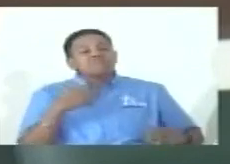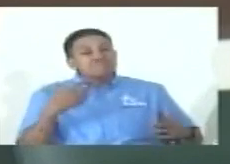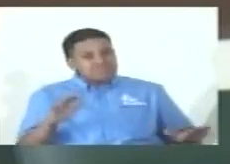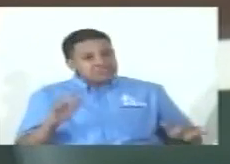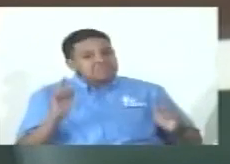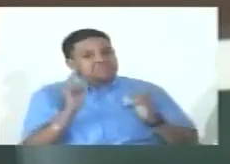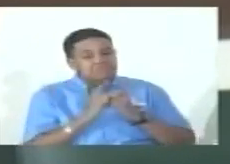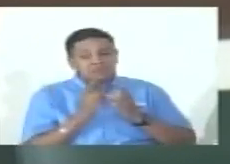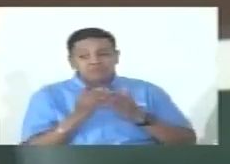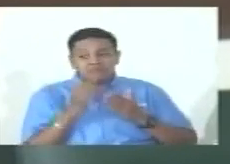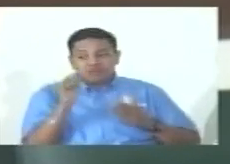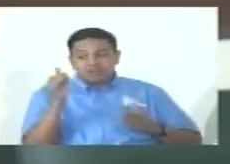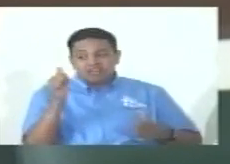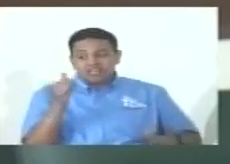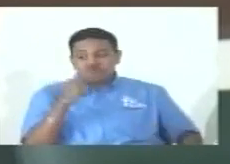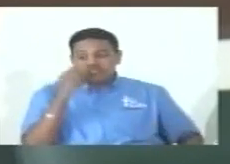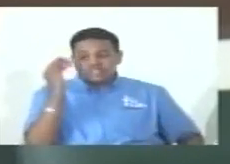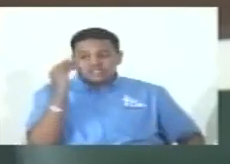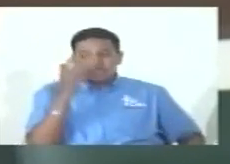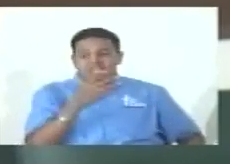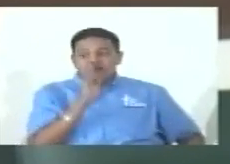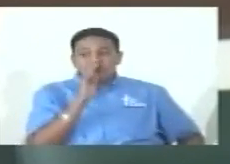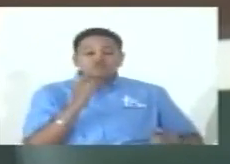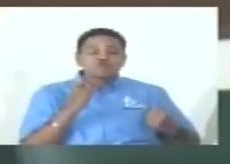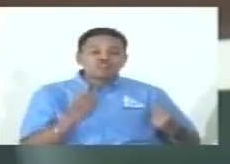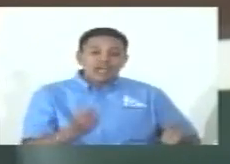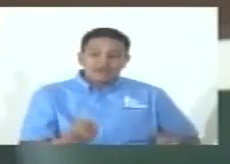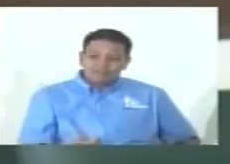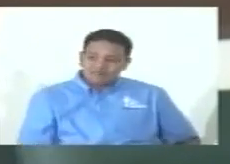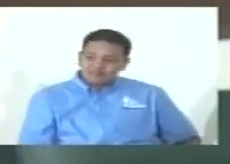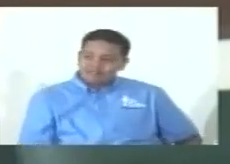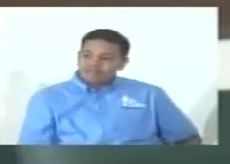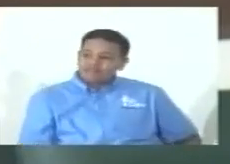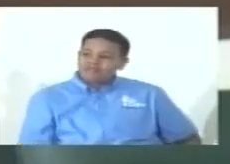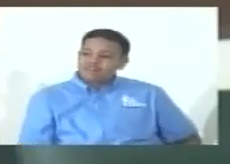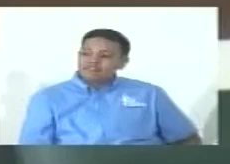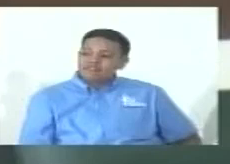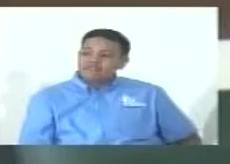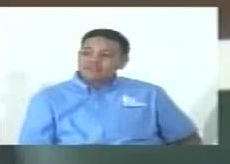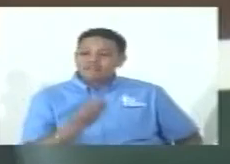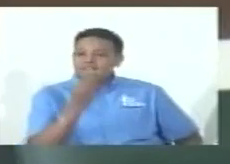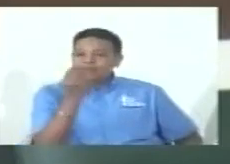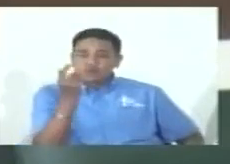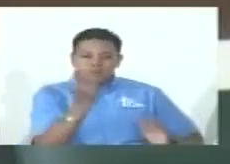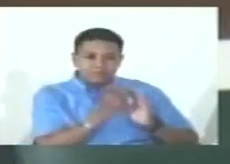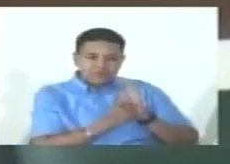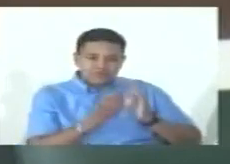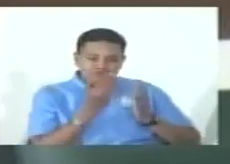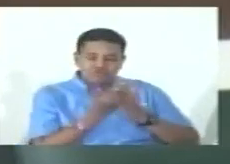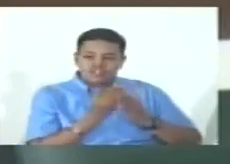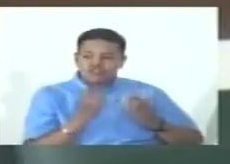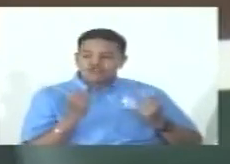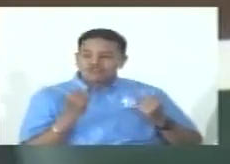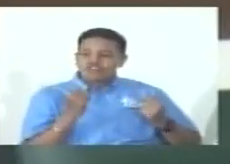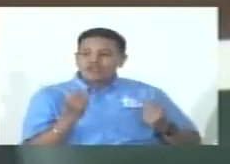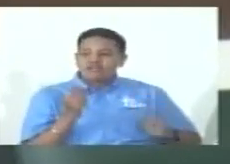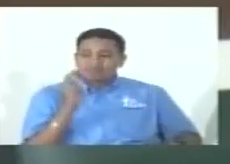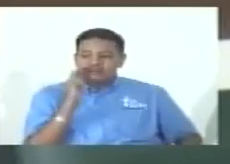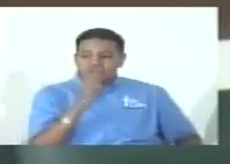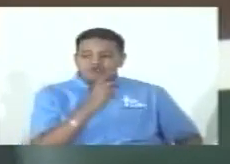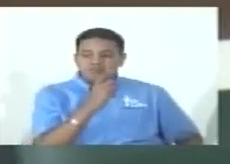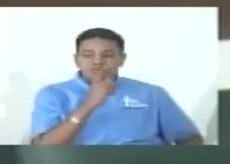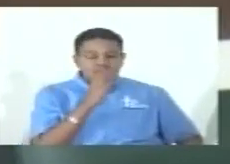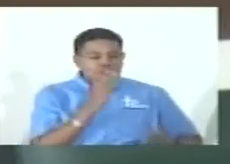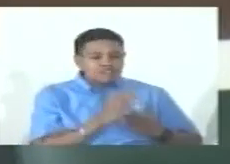before 10. She said that she would drive and it would take us a few minutes. On the way, she spotted somebody. She